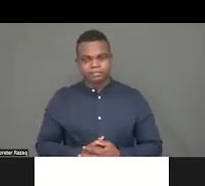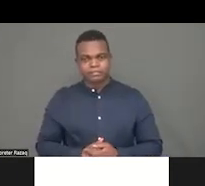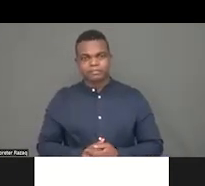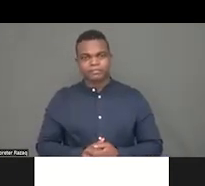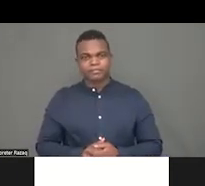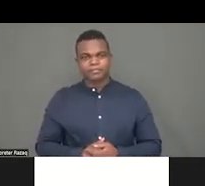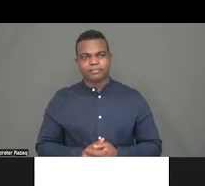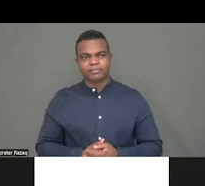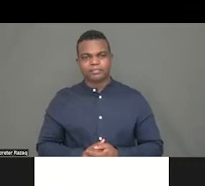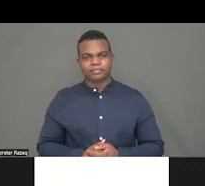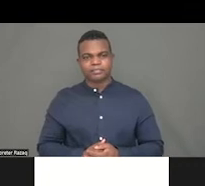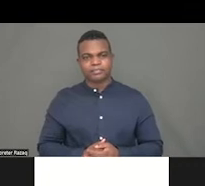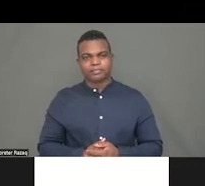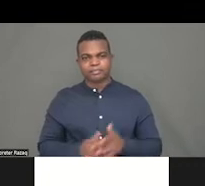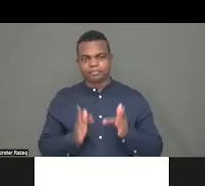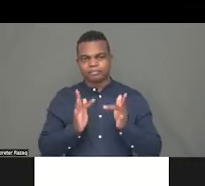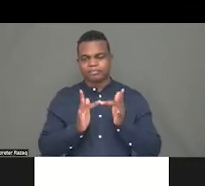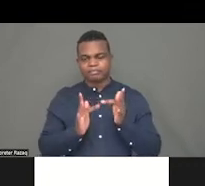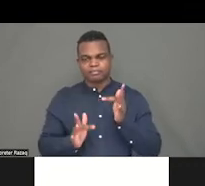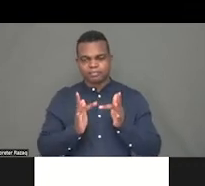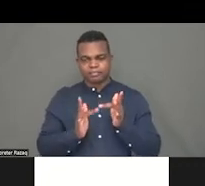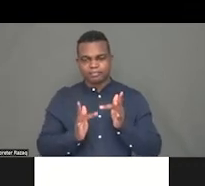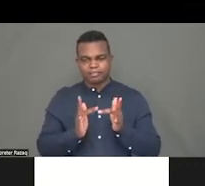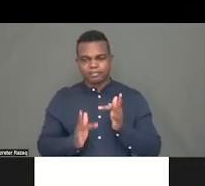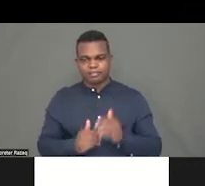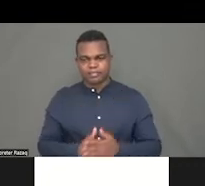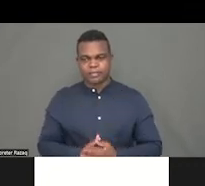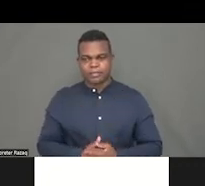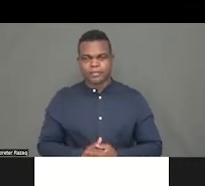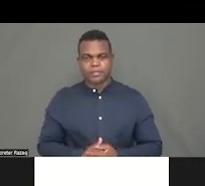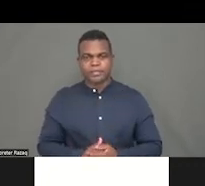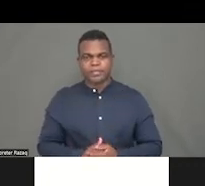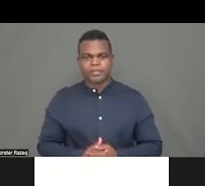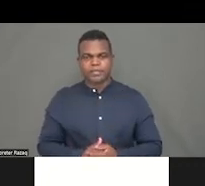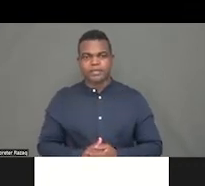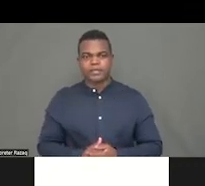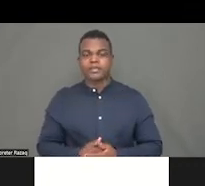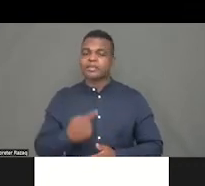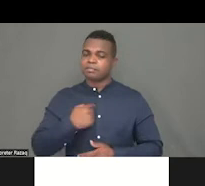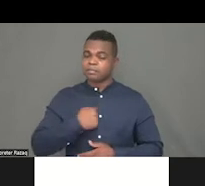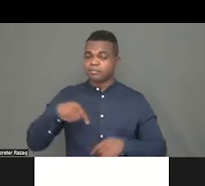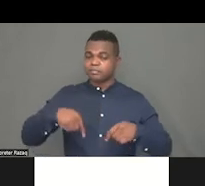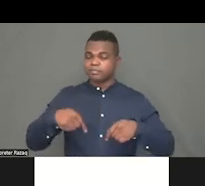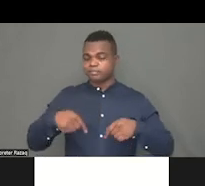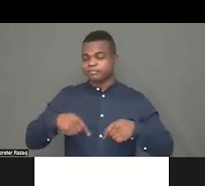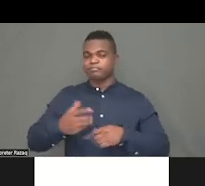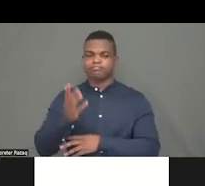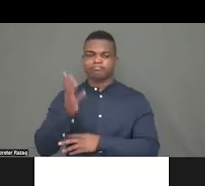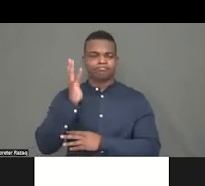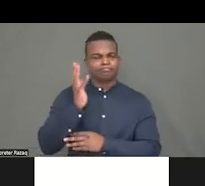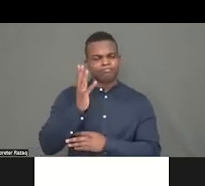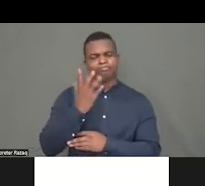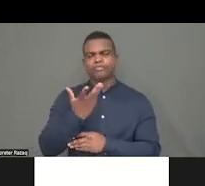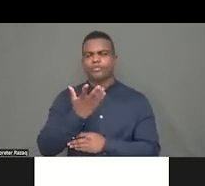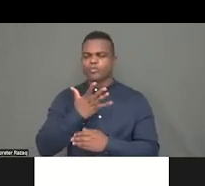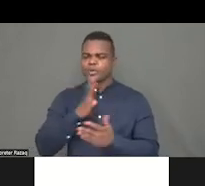but most of the elements had been already mentioned by the 2 previous speakers. But still,